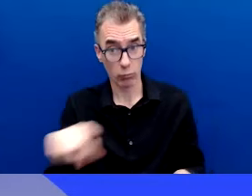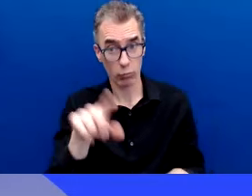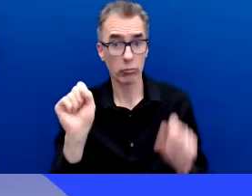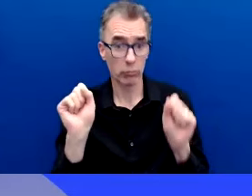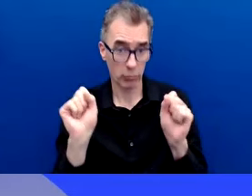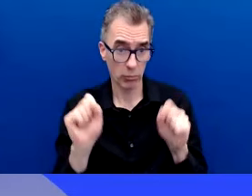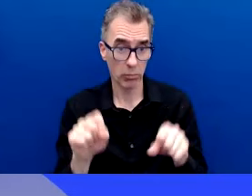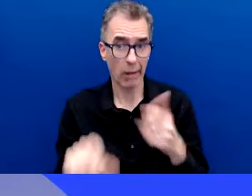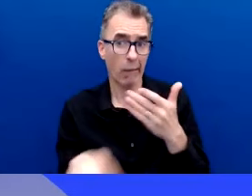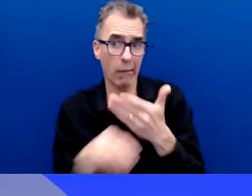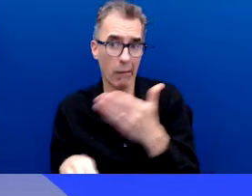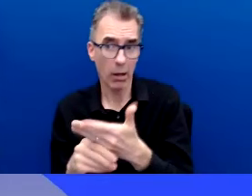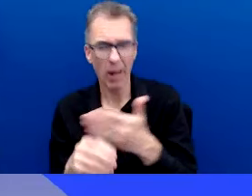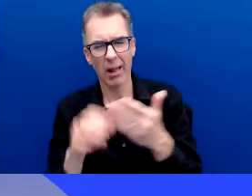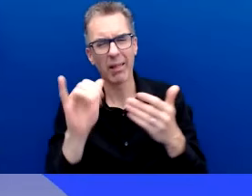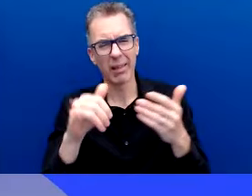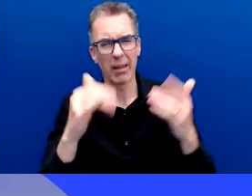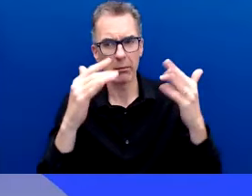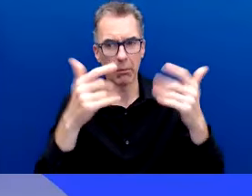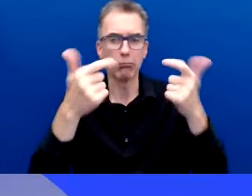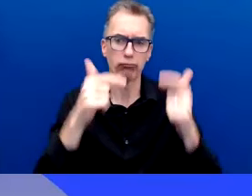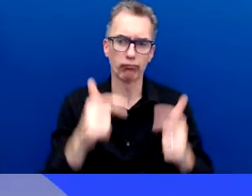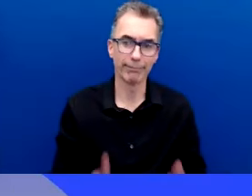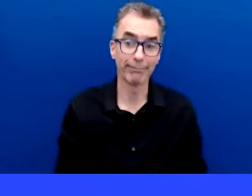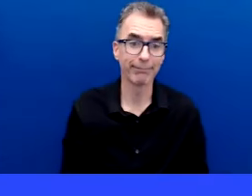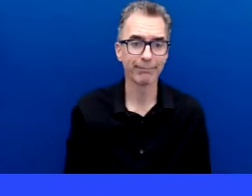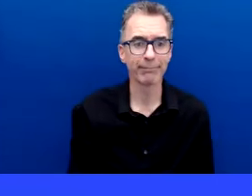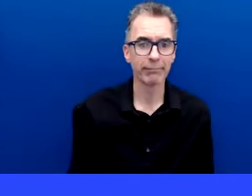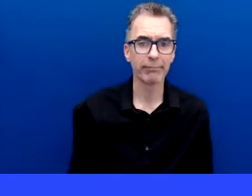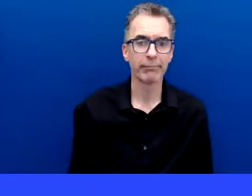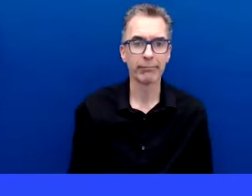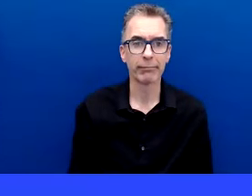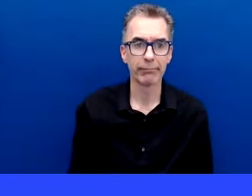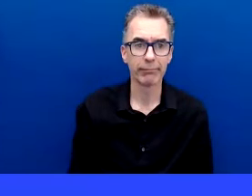your add-ons to those discussion posts.